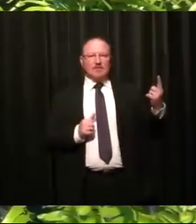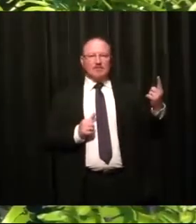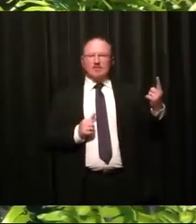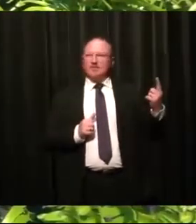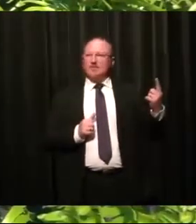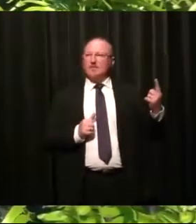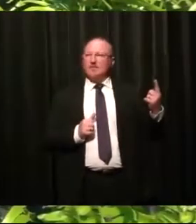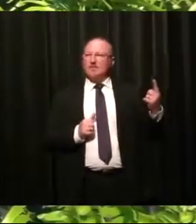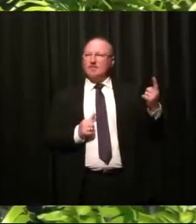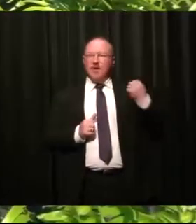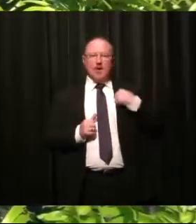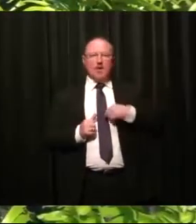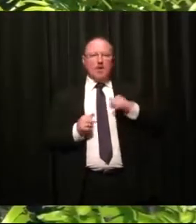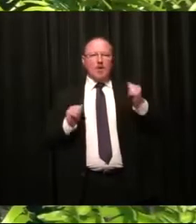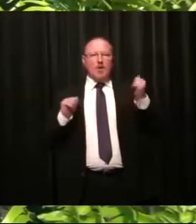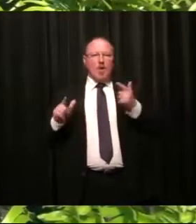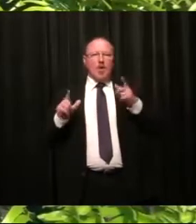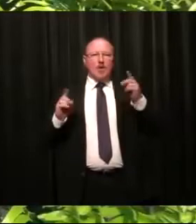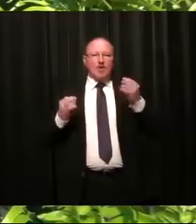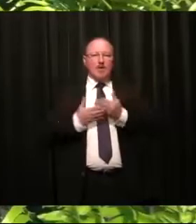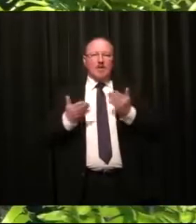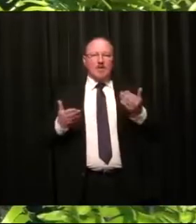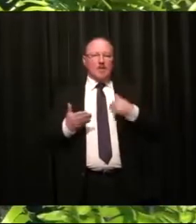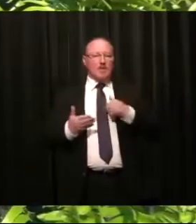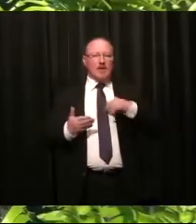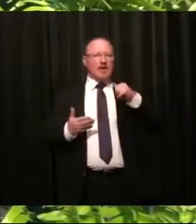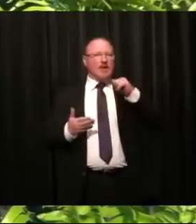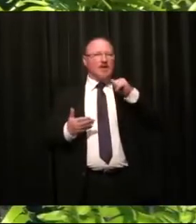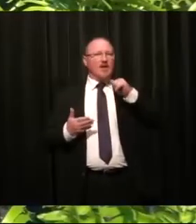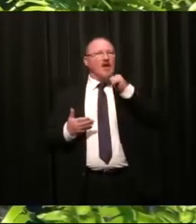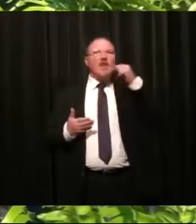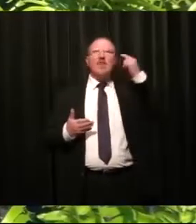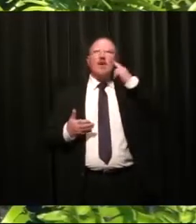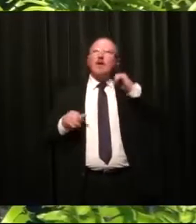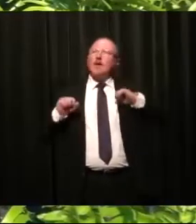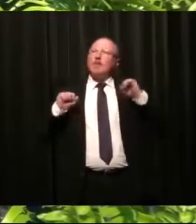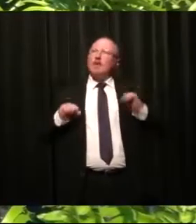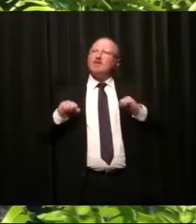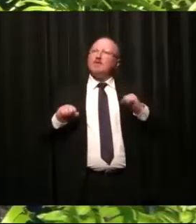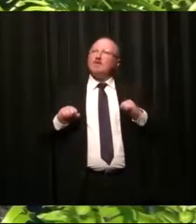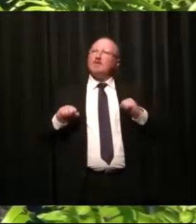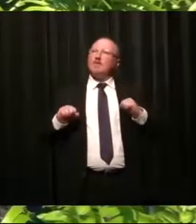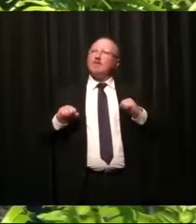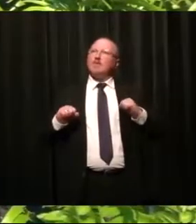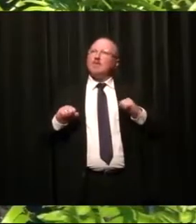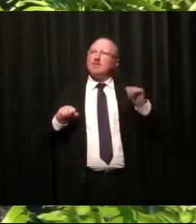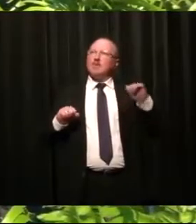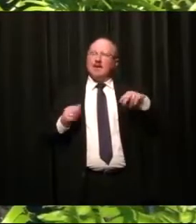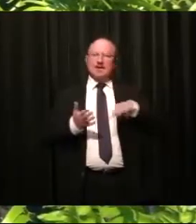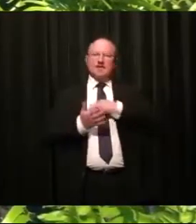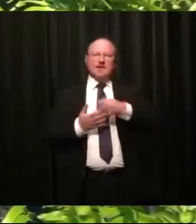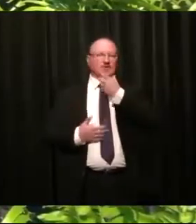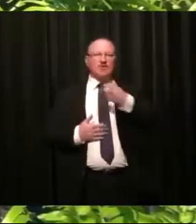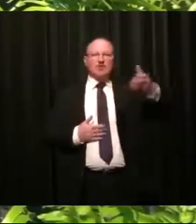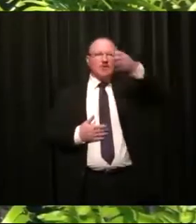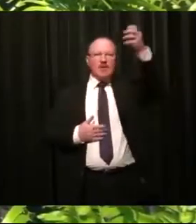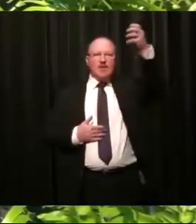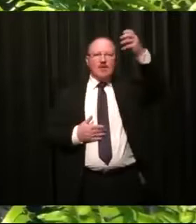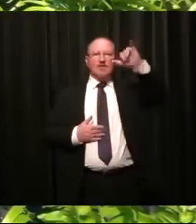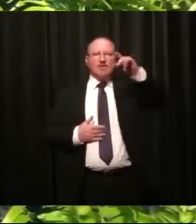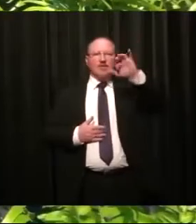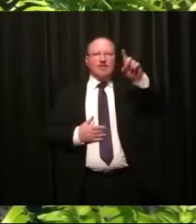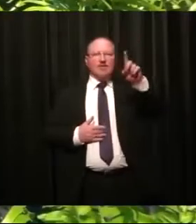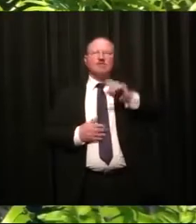one, we all can do things that we did not think possible. Like the dancing